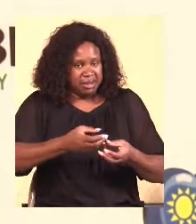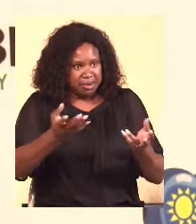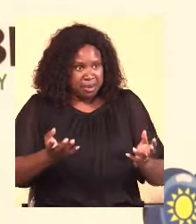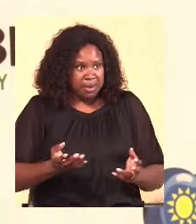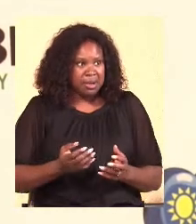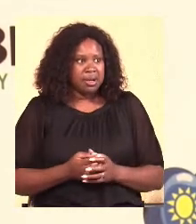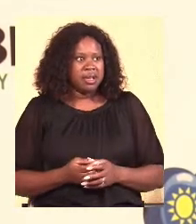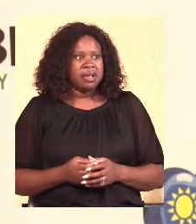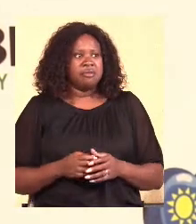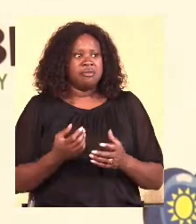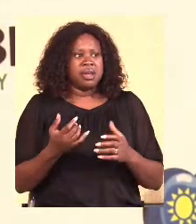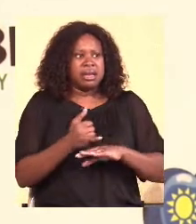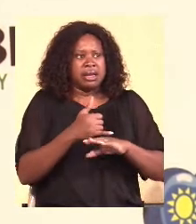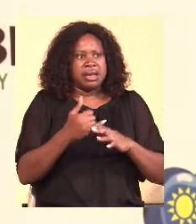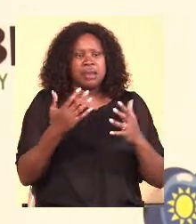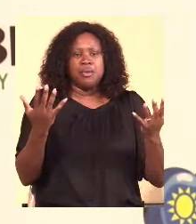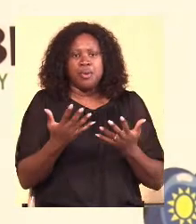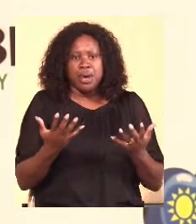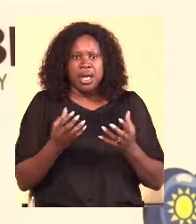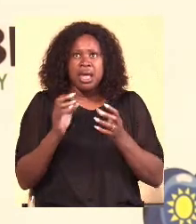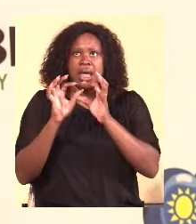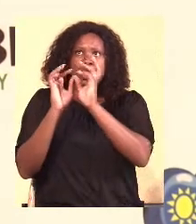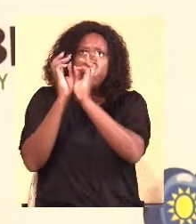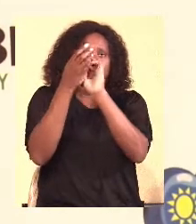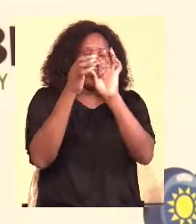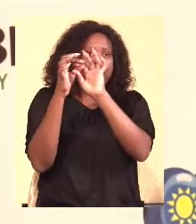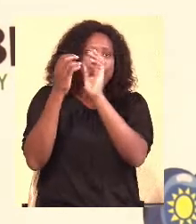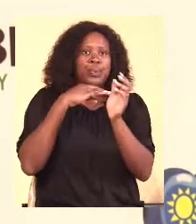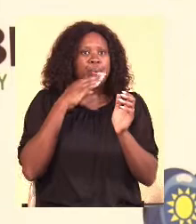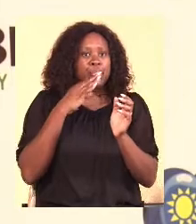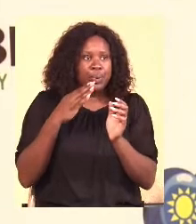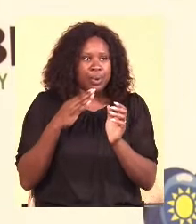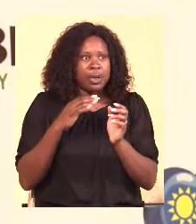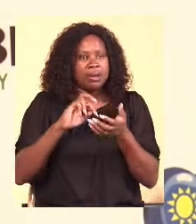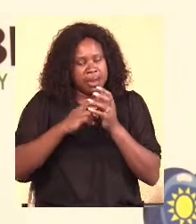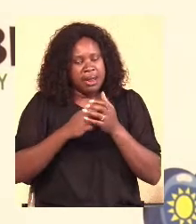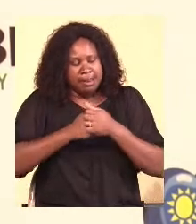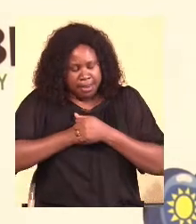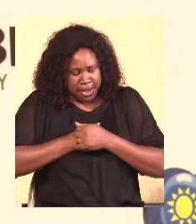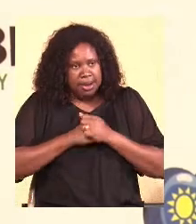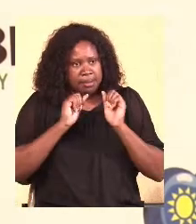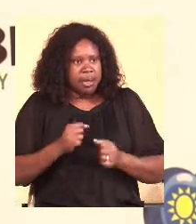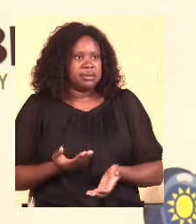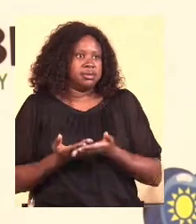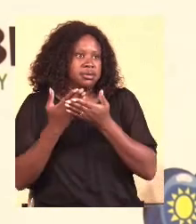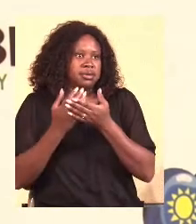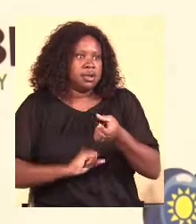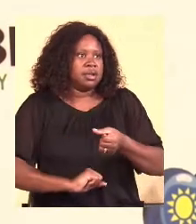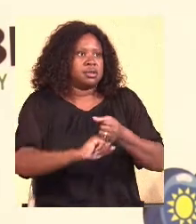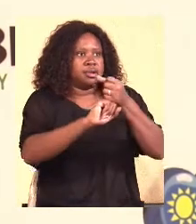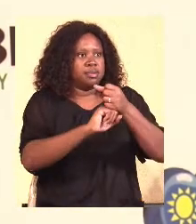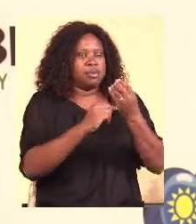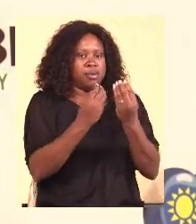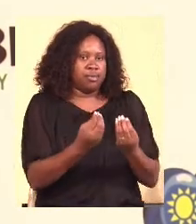they are in geographical areas where there is no network, it still means parents must come in to support